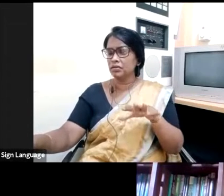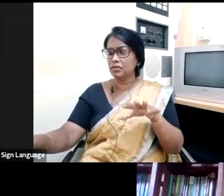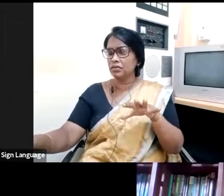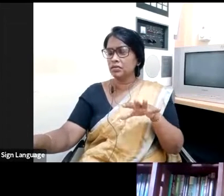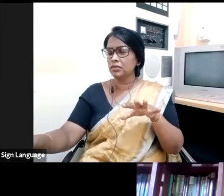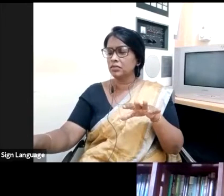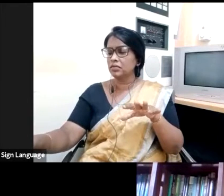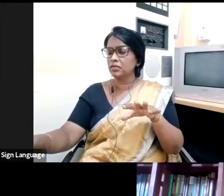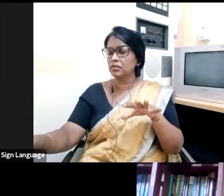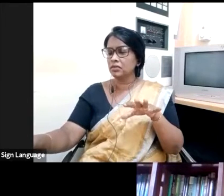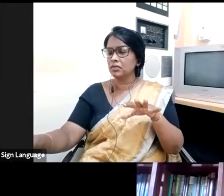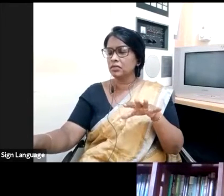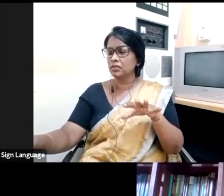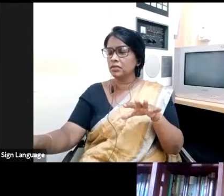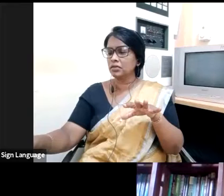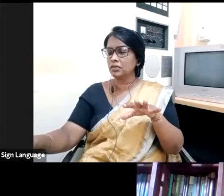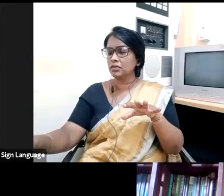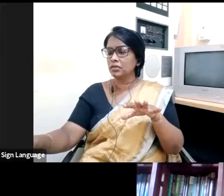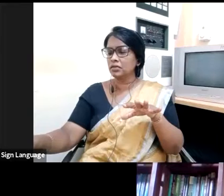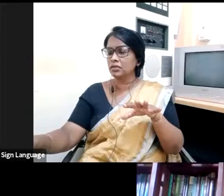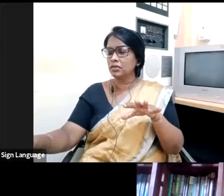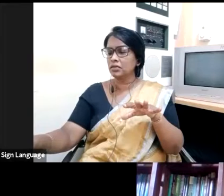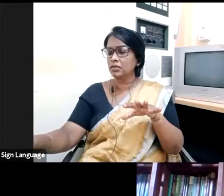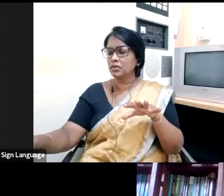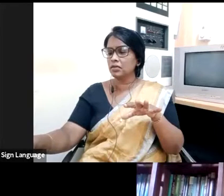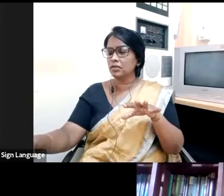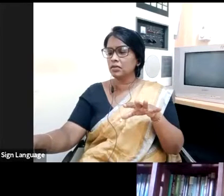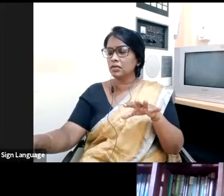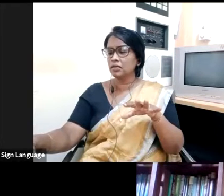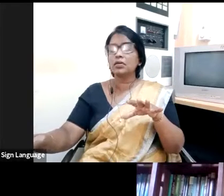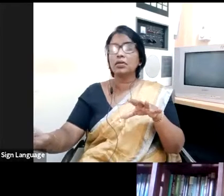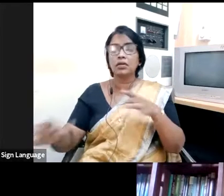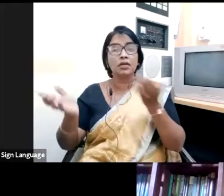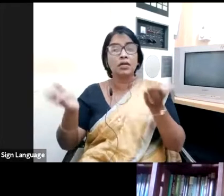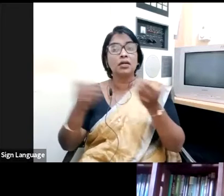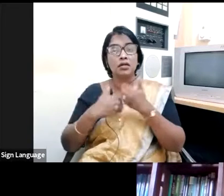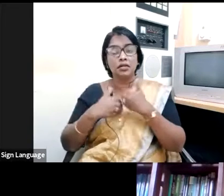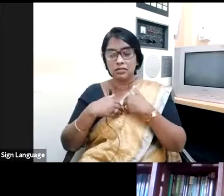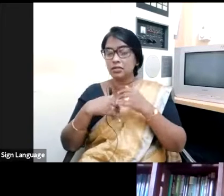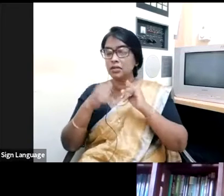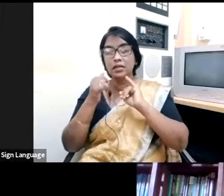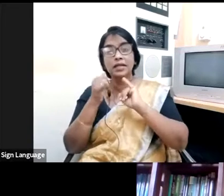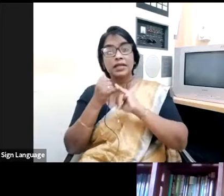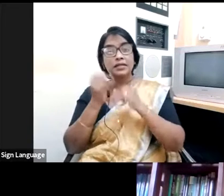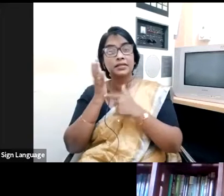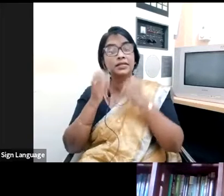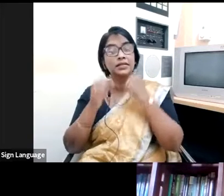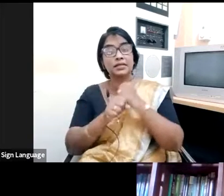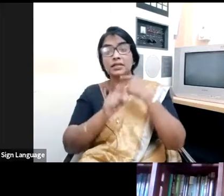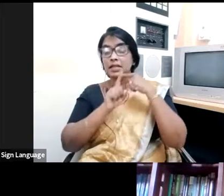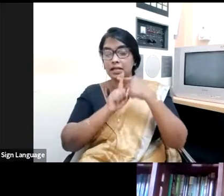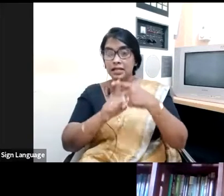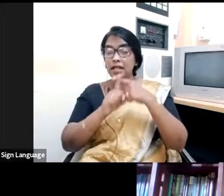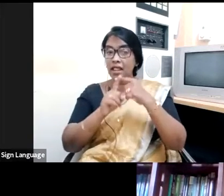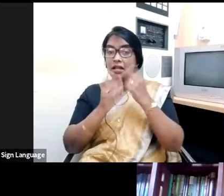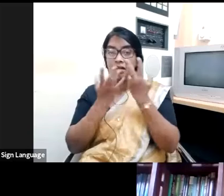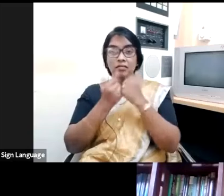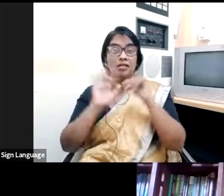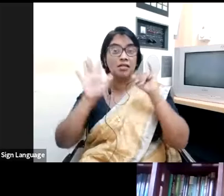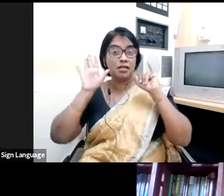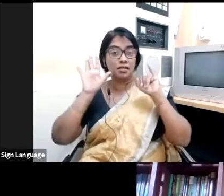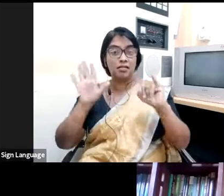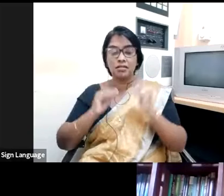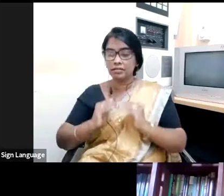develop 6 SDG goals in our company. So I'm not going to, as I was told,